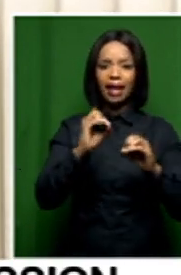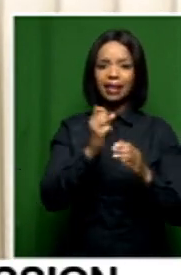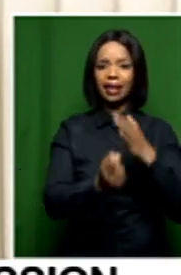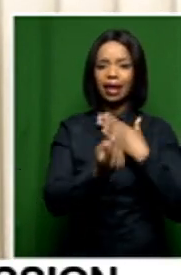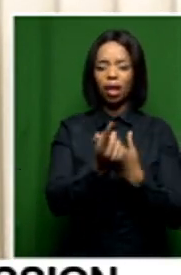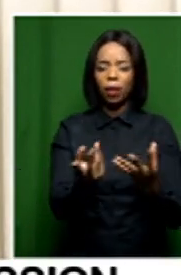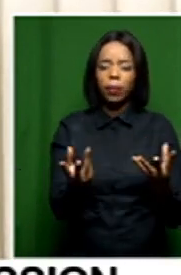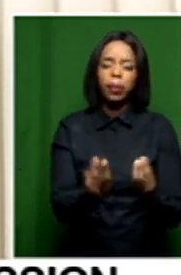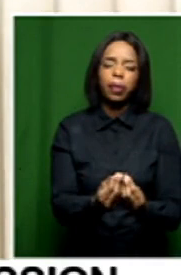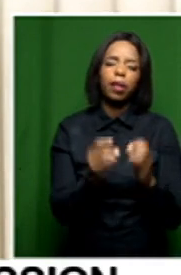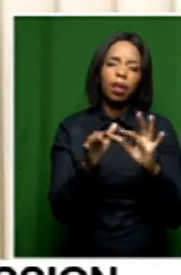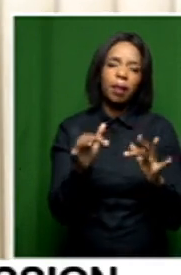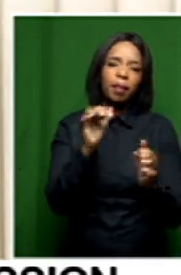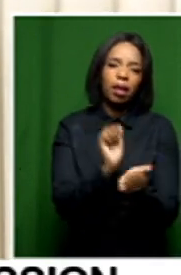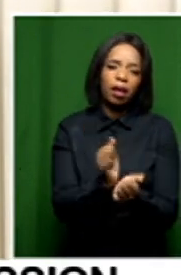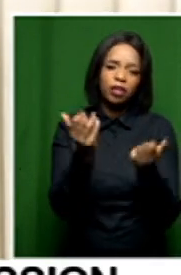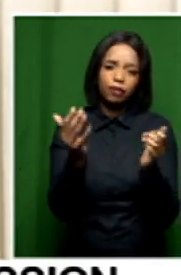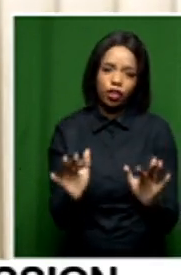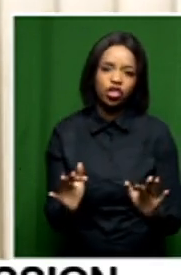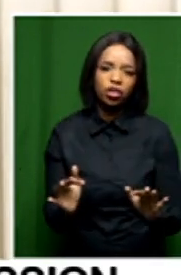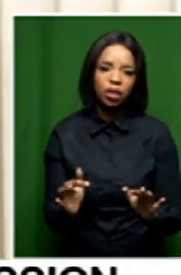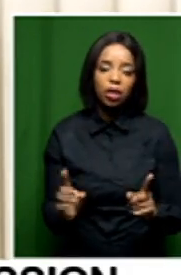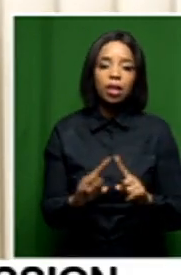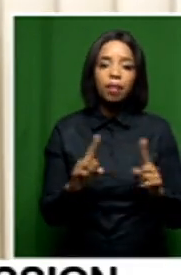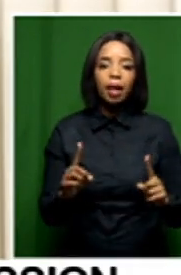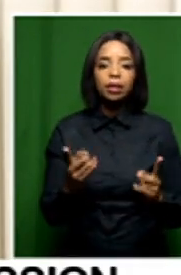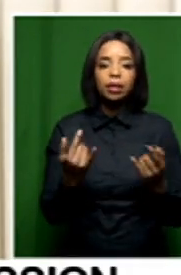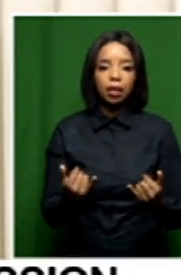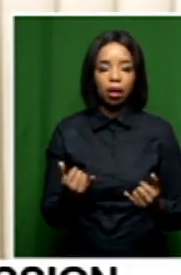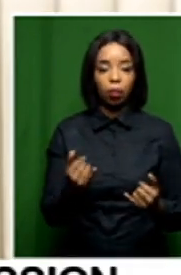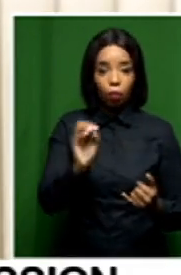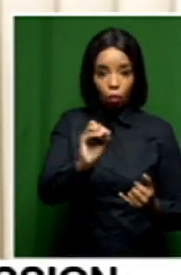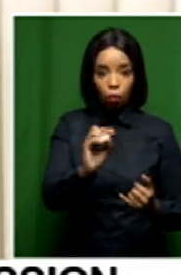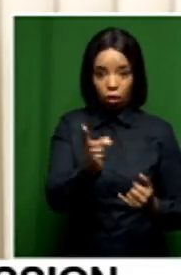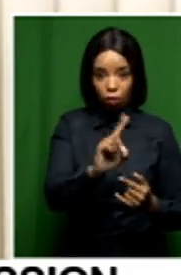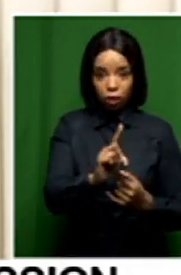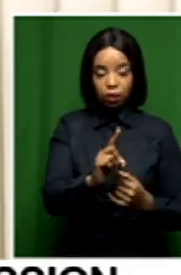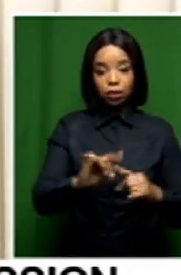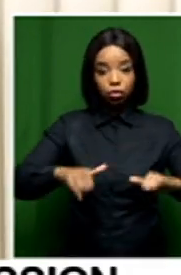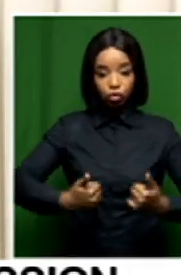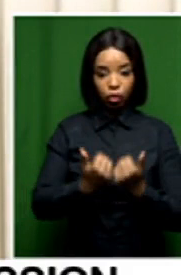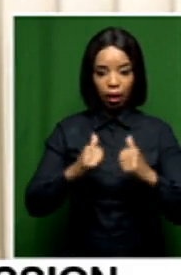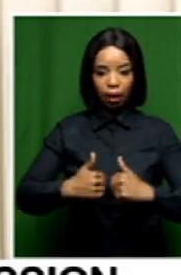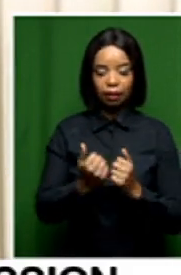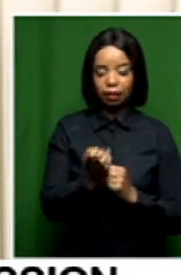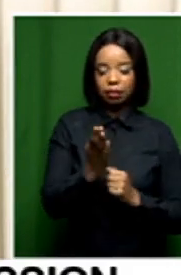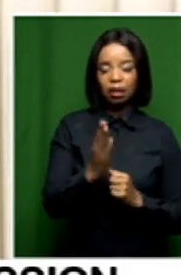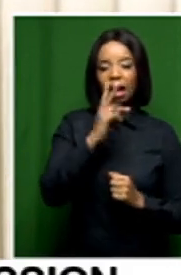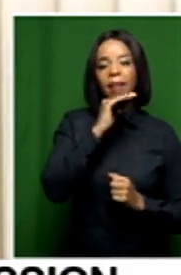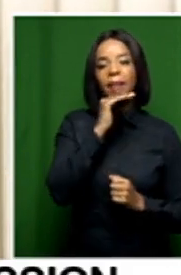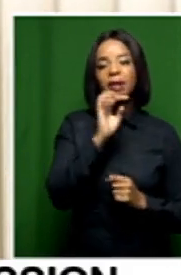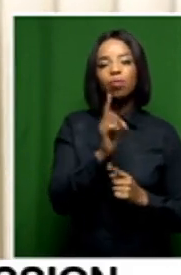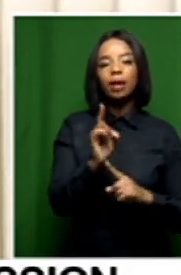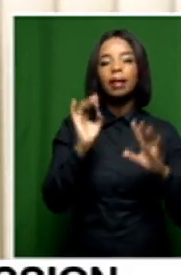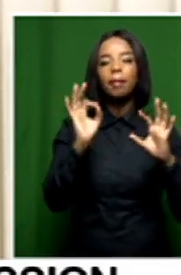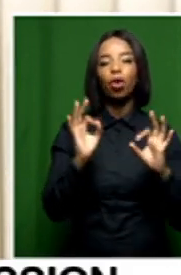have been arrested, and even after they've been arrested, there are hurdles of legal challenges that are there, proving that the investigations were not done in a proper